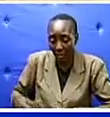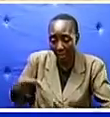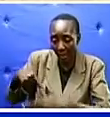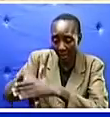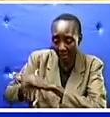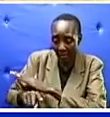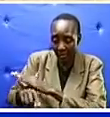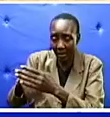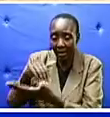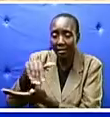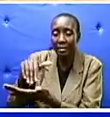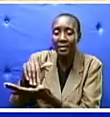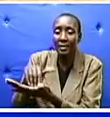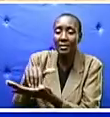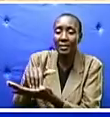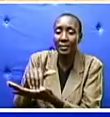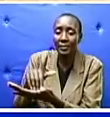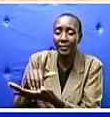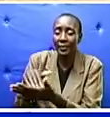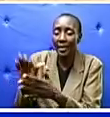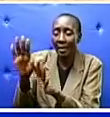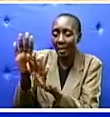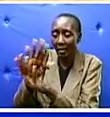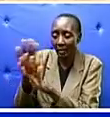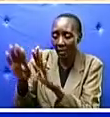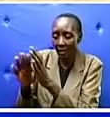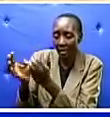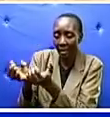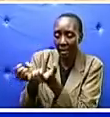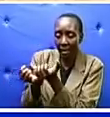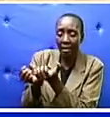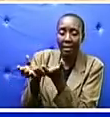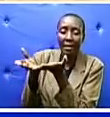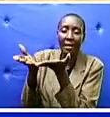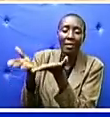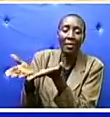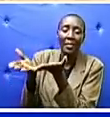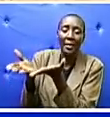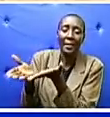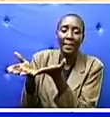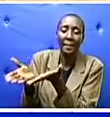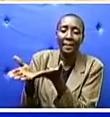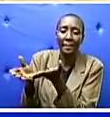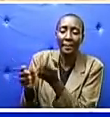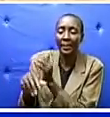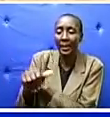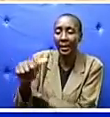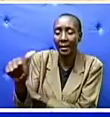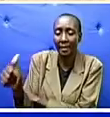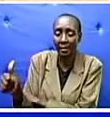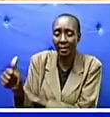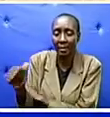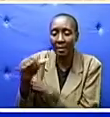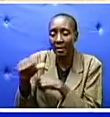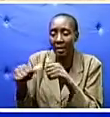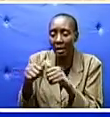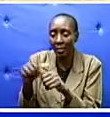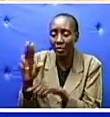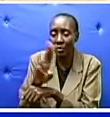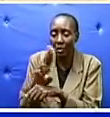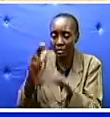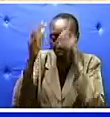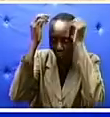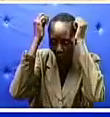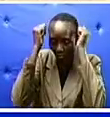facility, everything that he needs is always provided. Another thing about condom use, you know, in